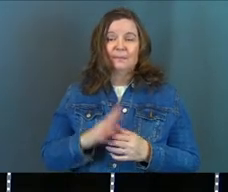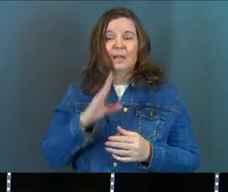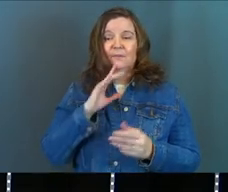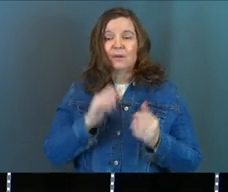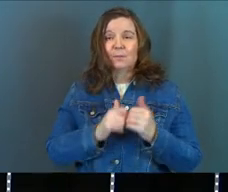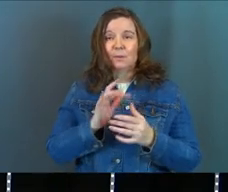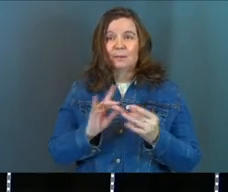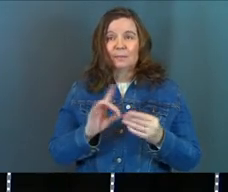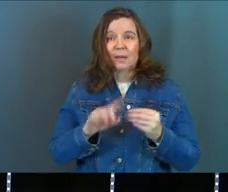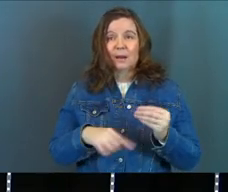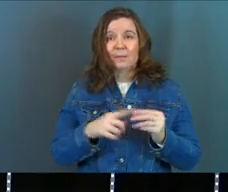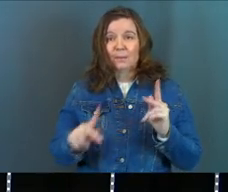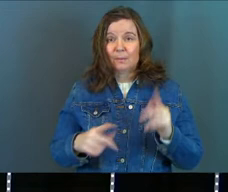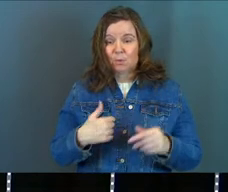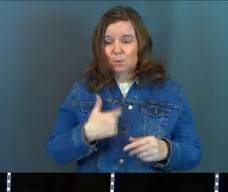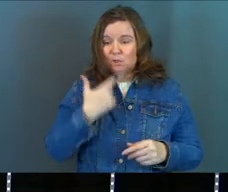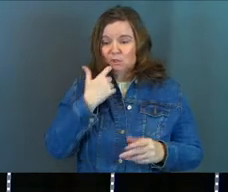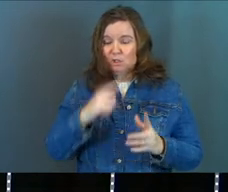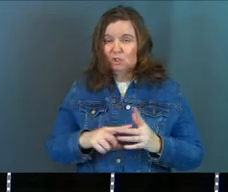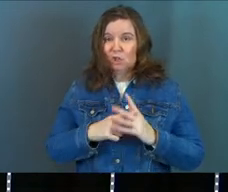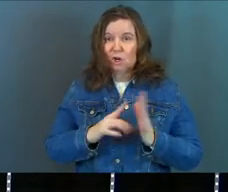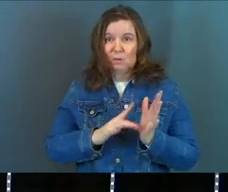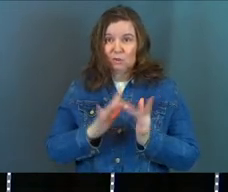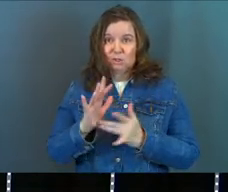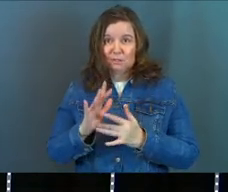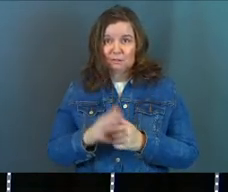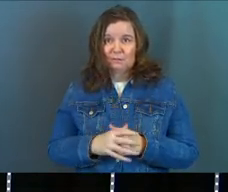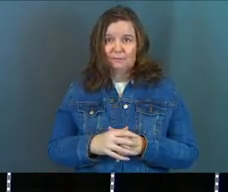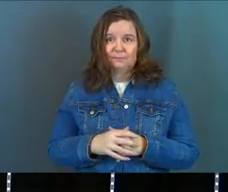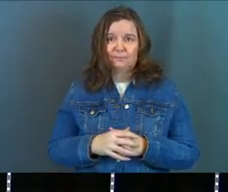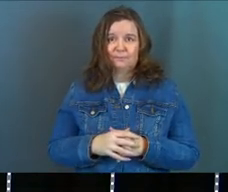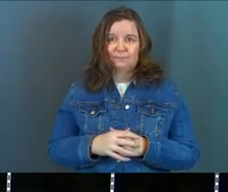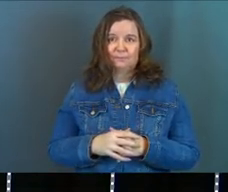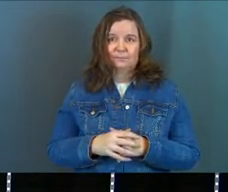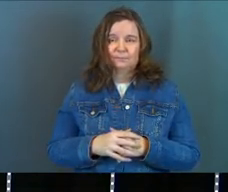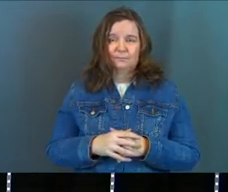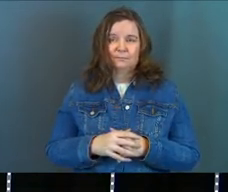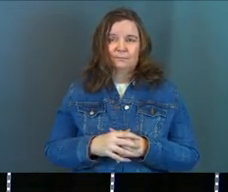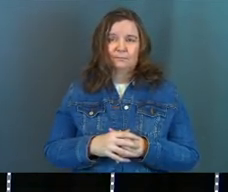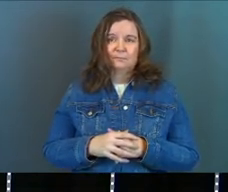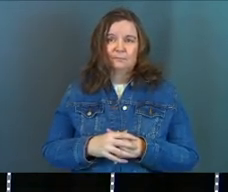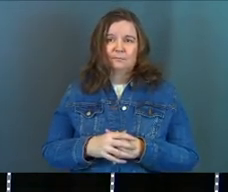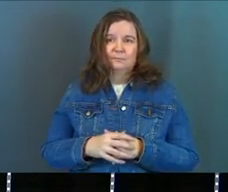I've talked most of this message about people who are just starting off with Jesus.